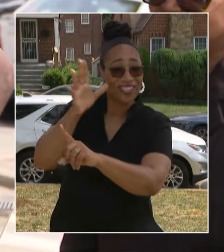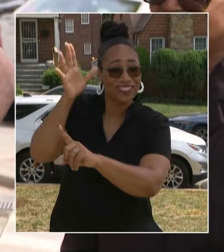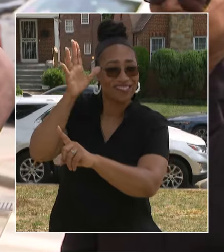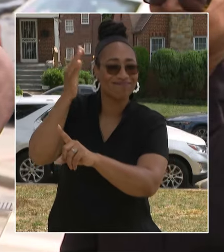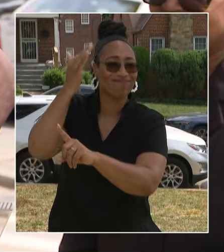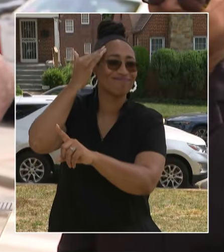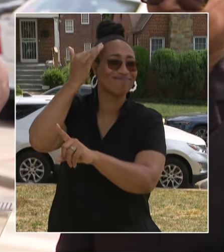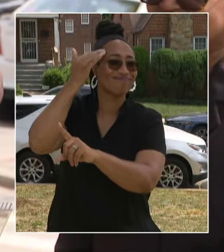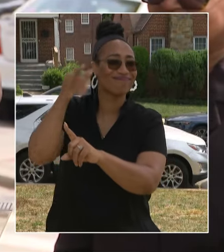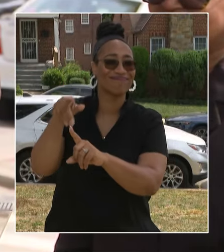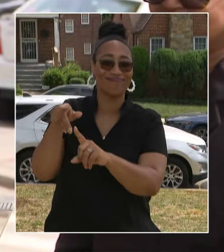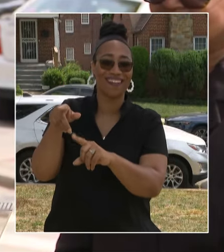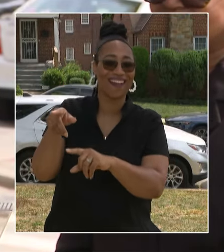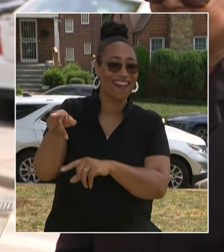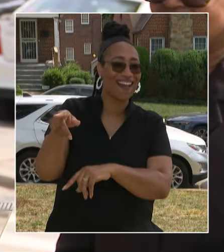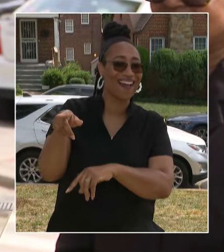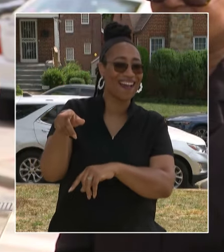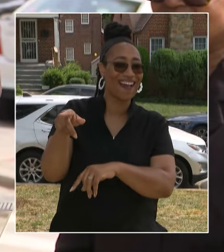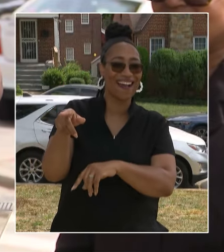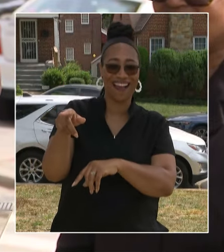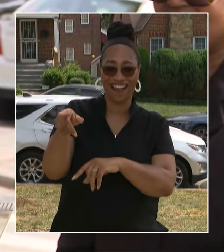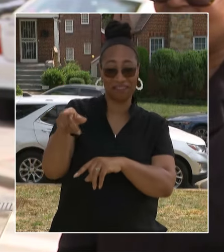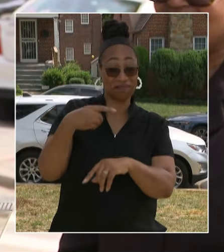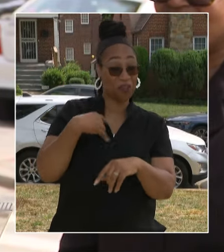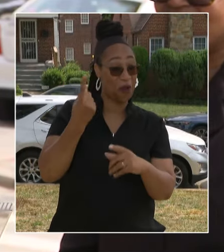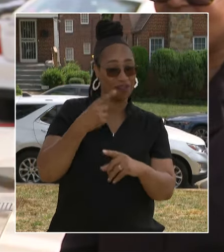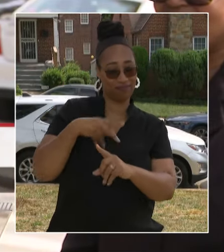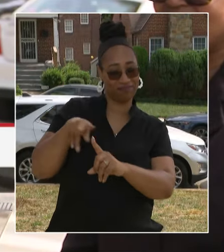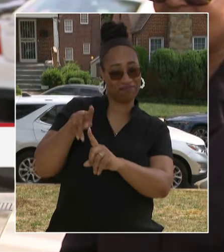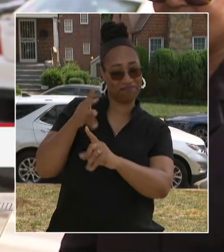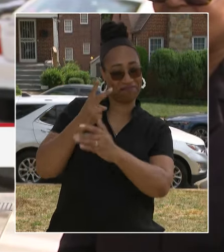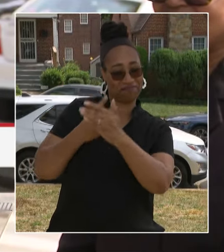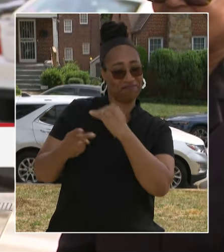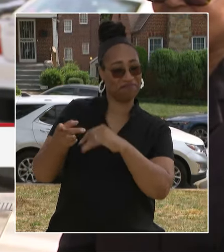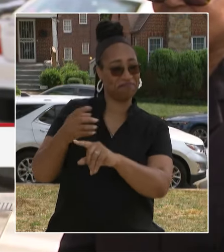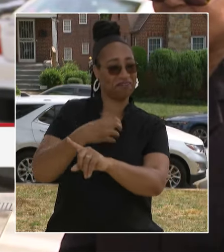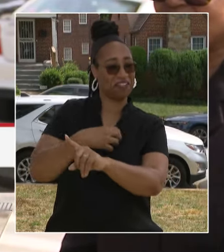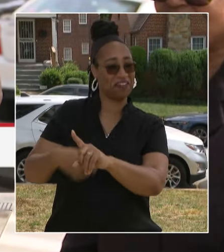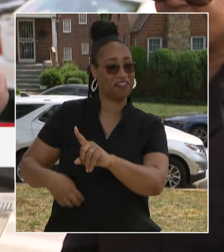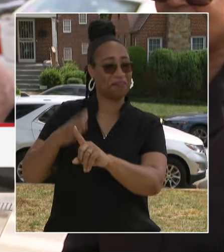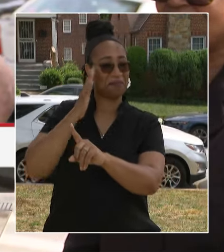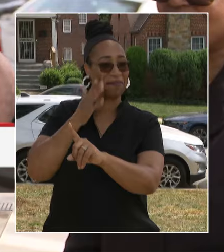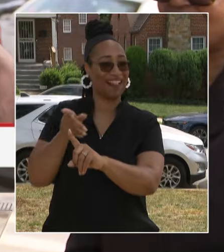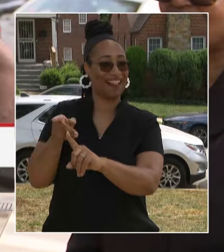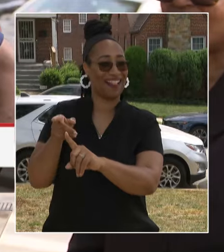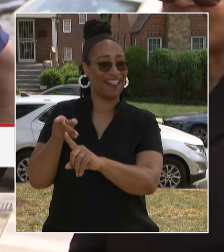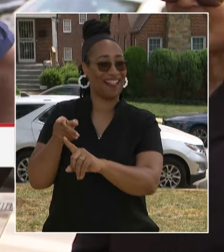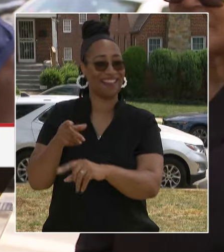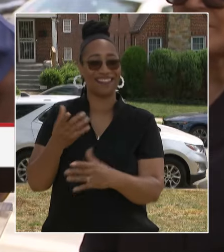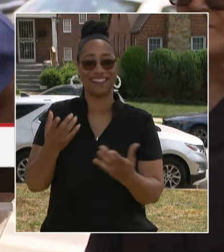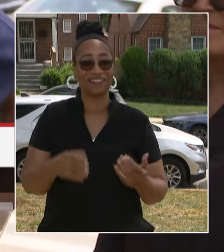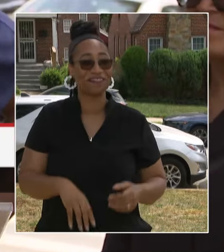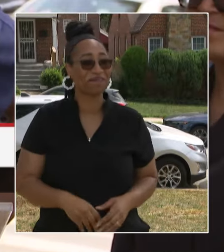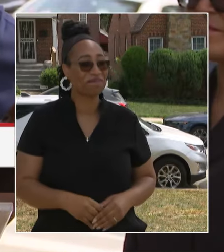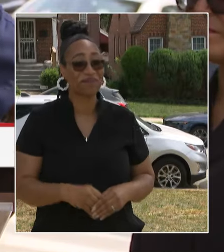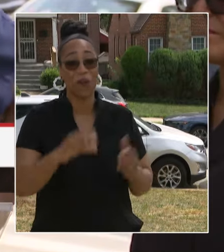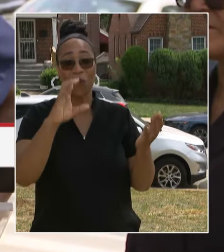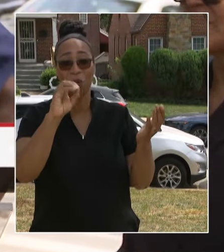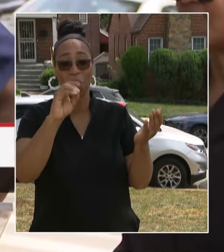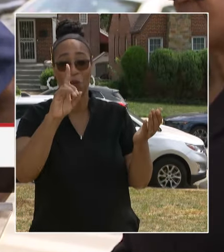The Corleys, the Harrises, the Oranges. I'm looking around